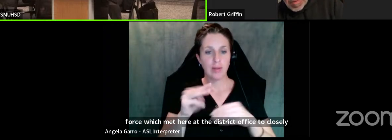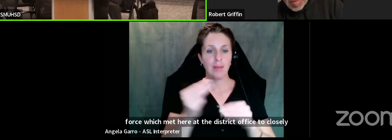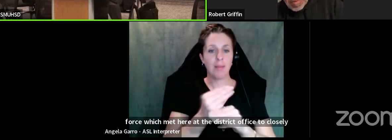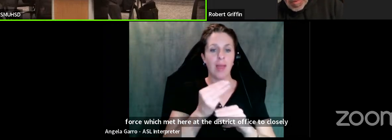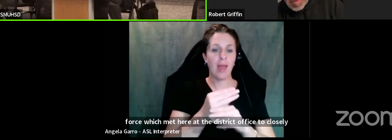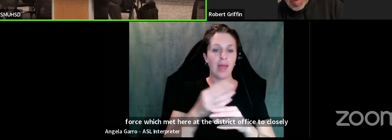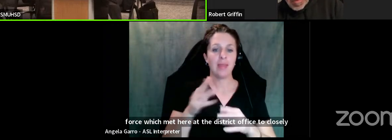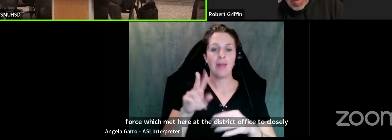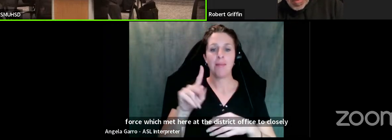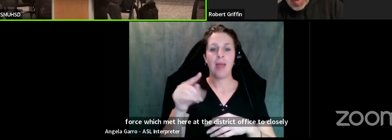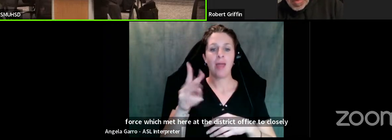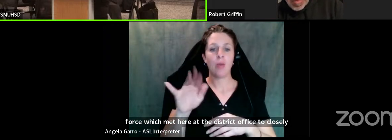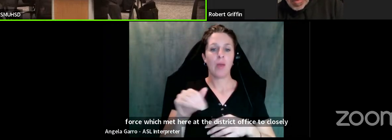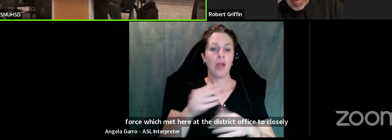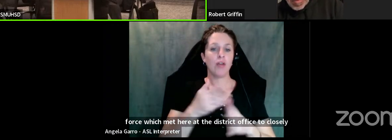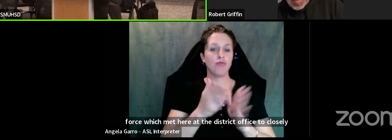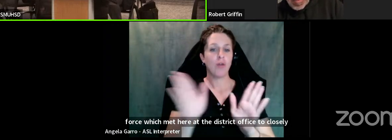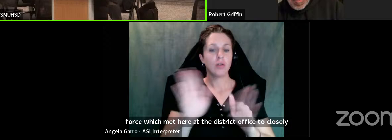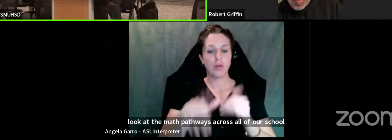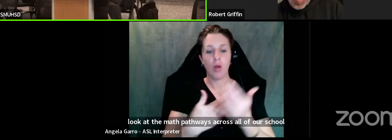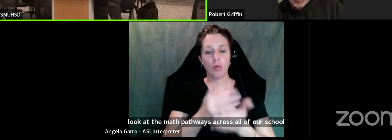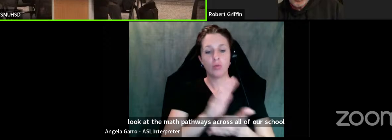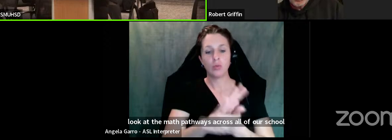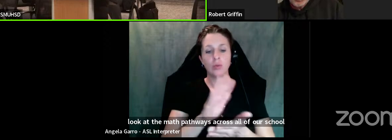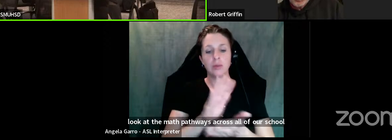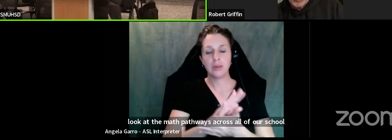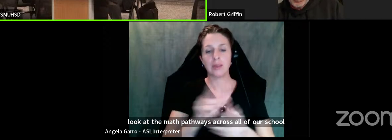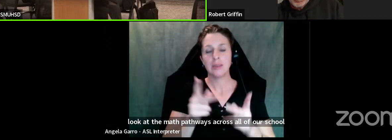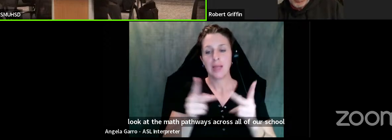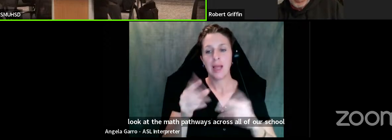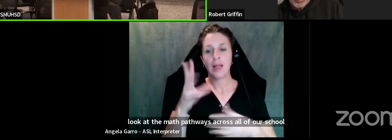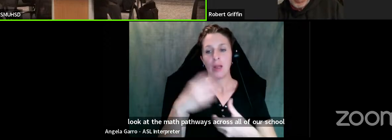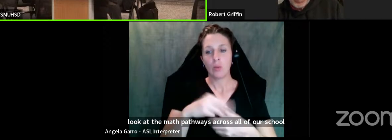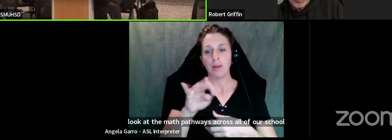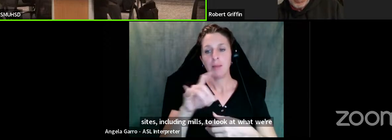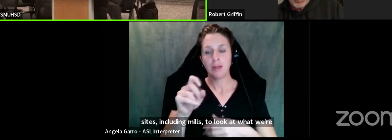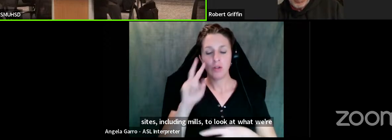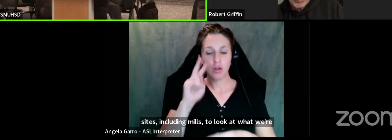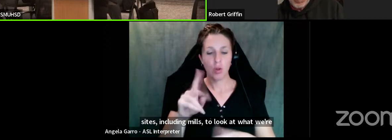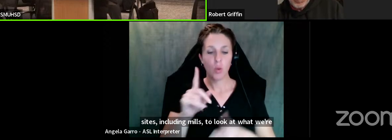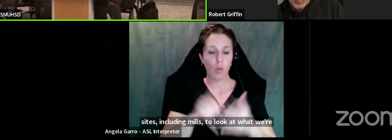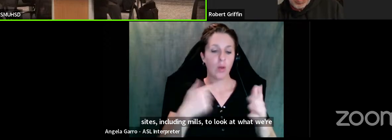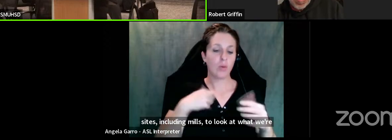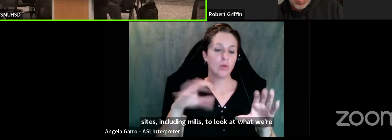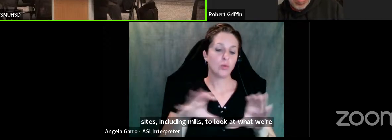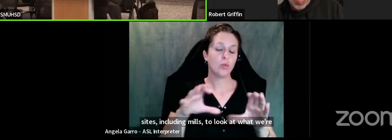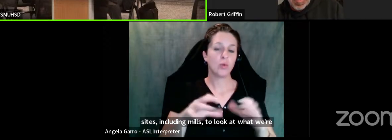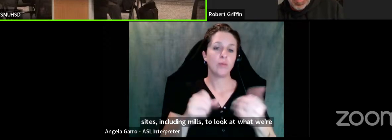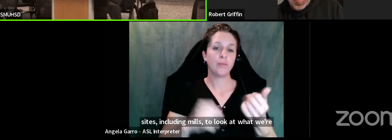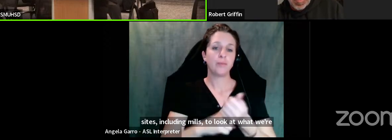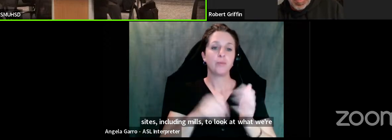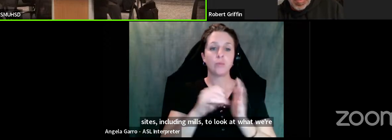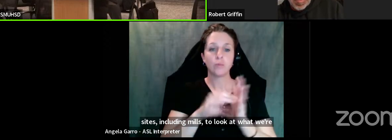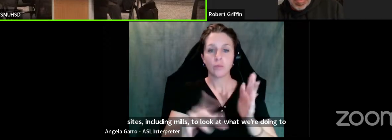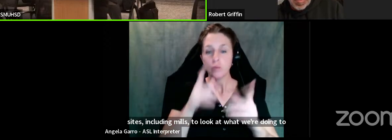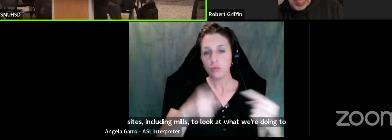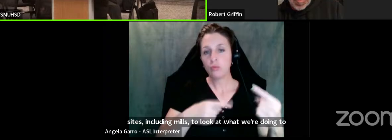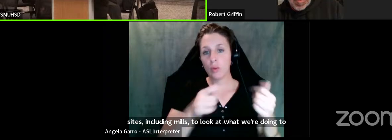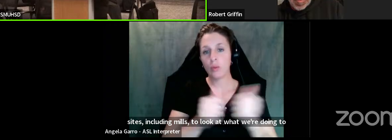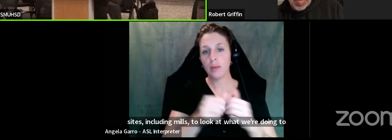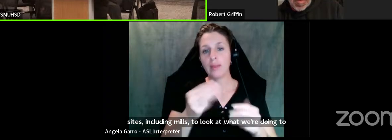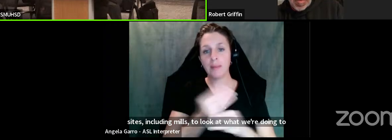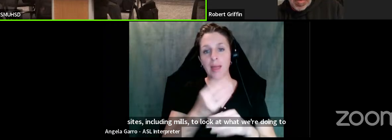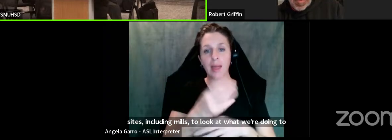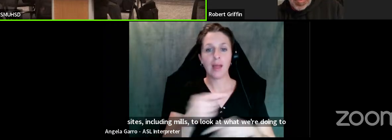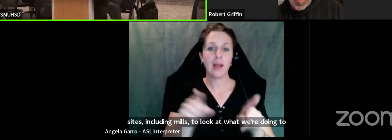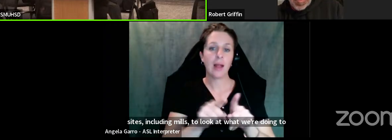across all of our school sites, including Mills, to look at what we're doing to support students who struggle with math and how we're